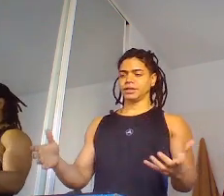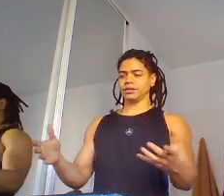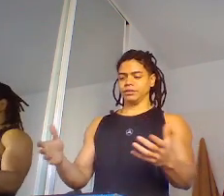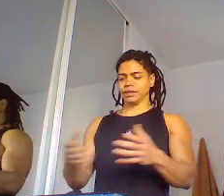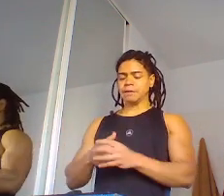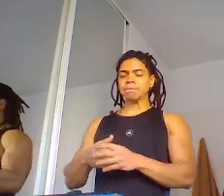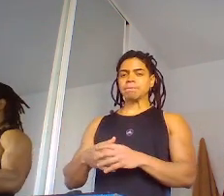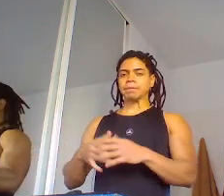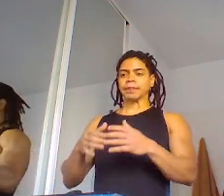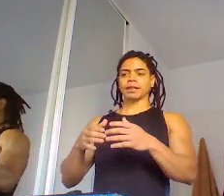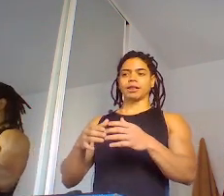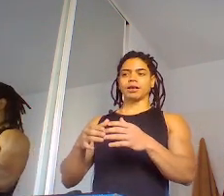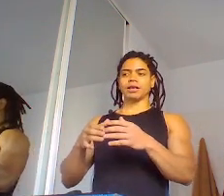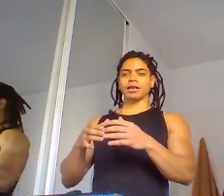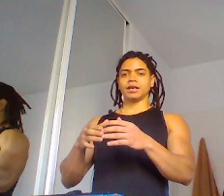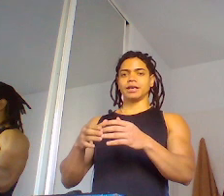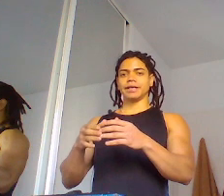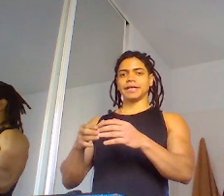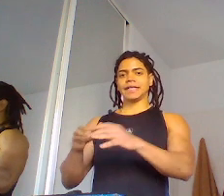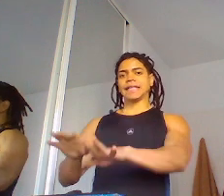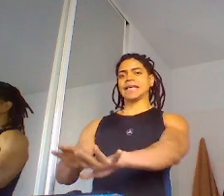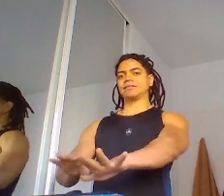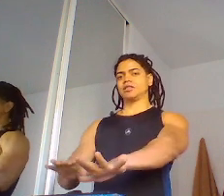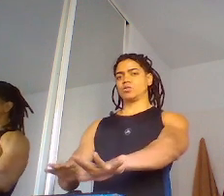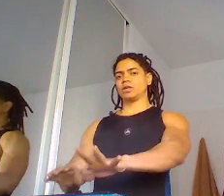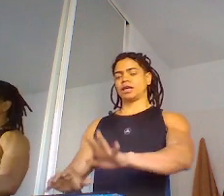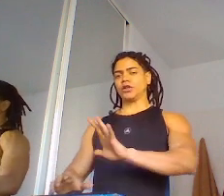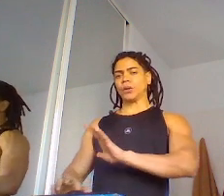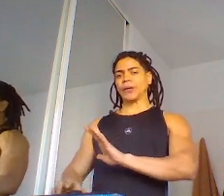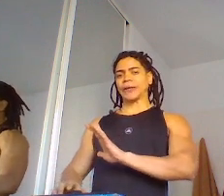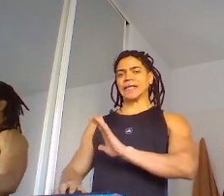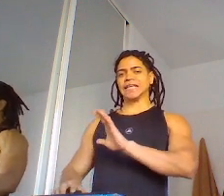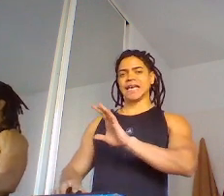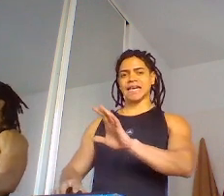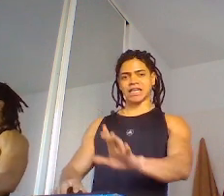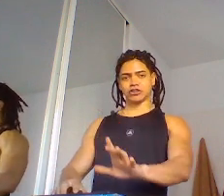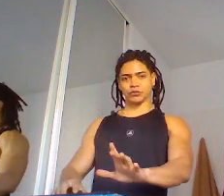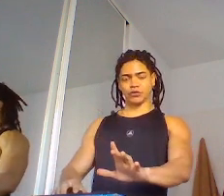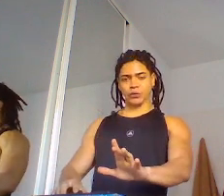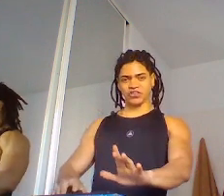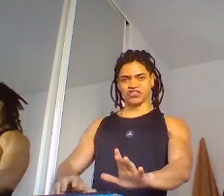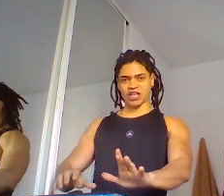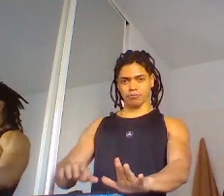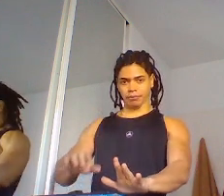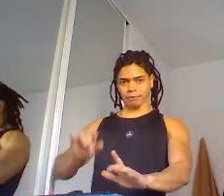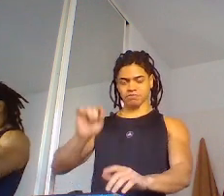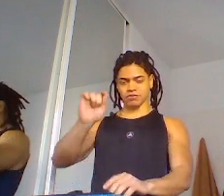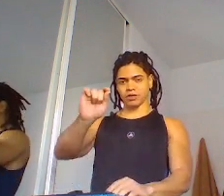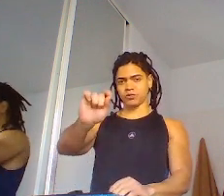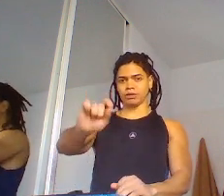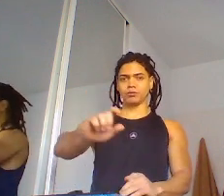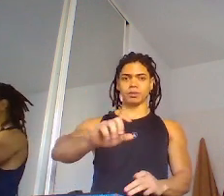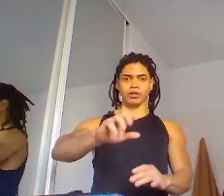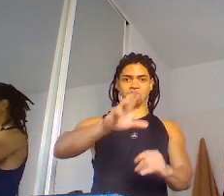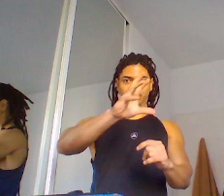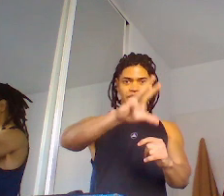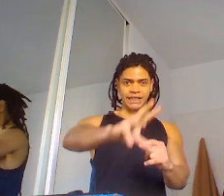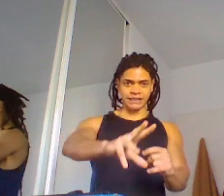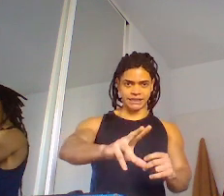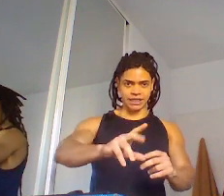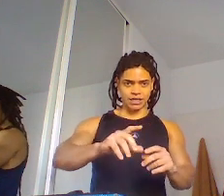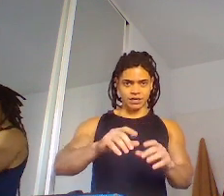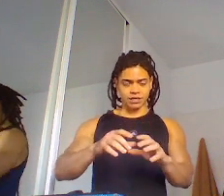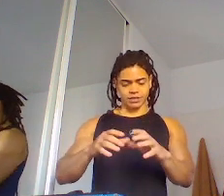not. Okay. And lastly, I look at the cash flow statement. Very, very important, because